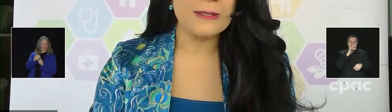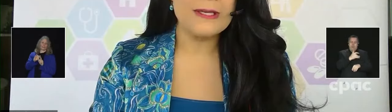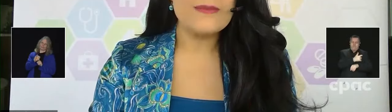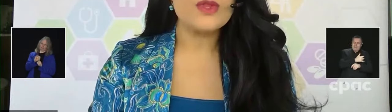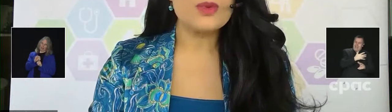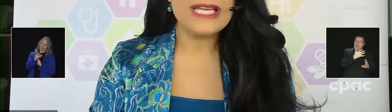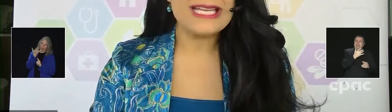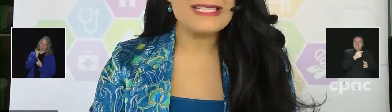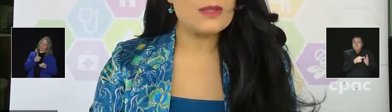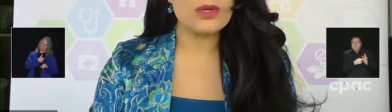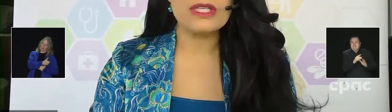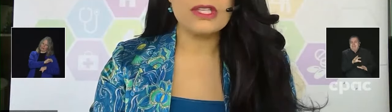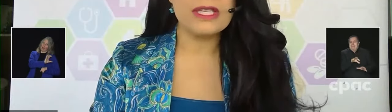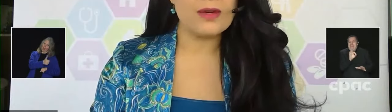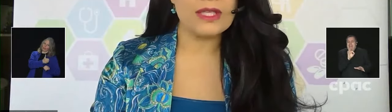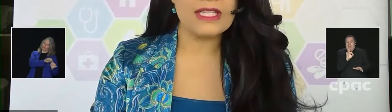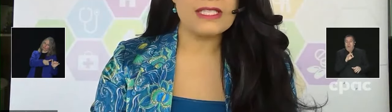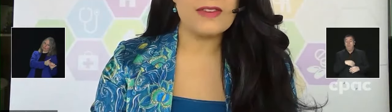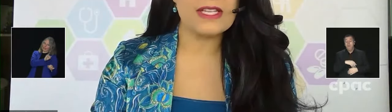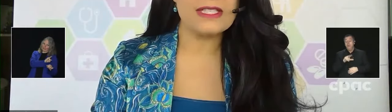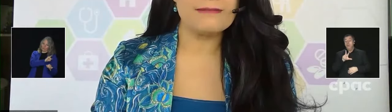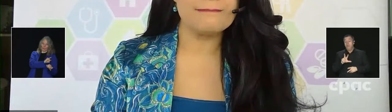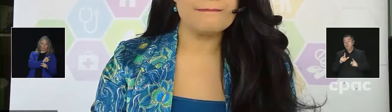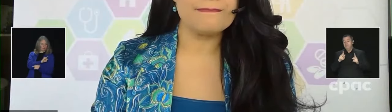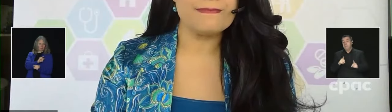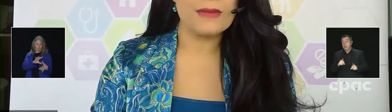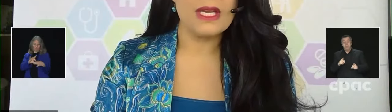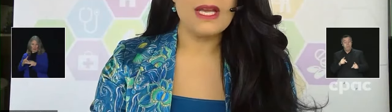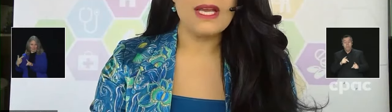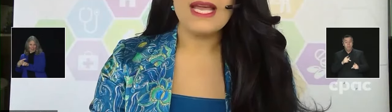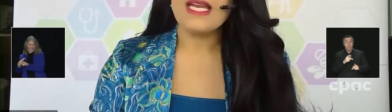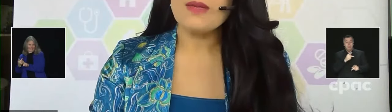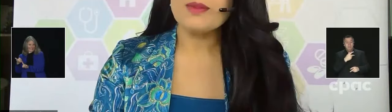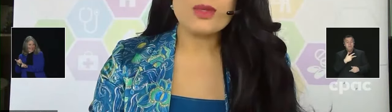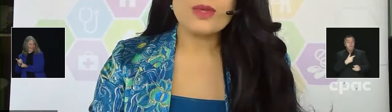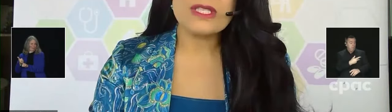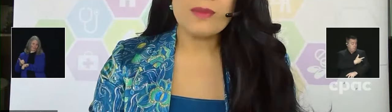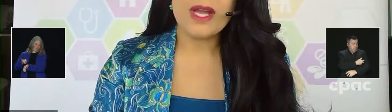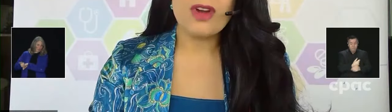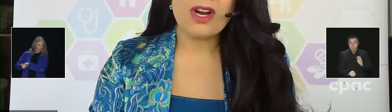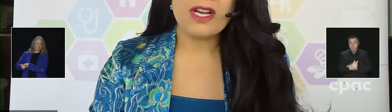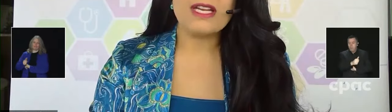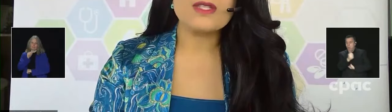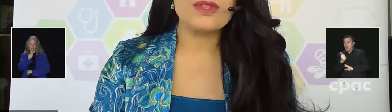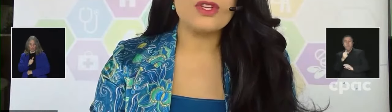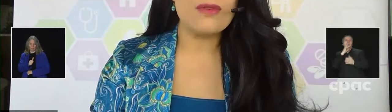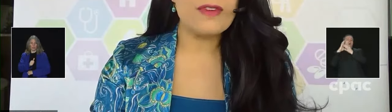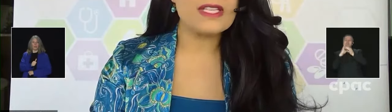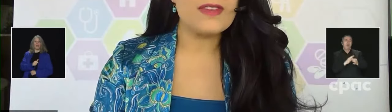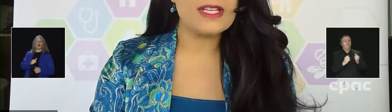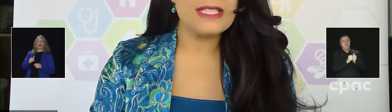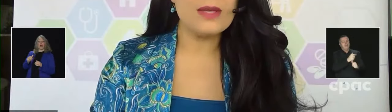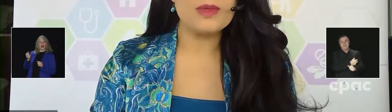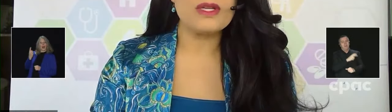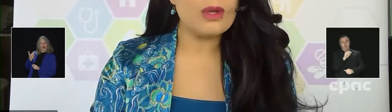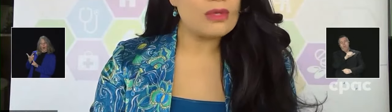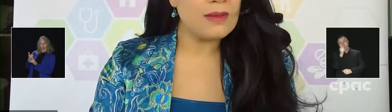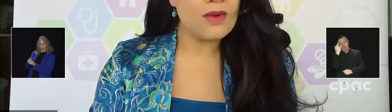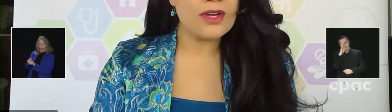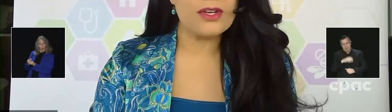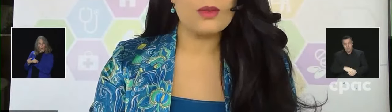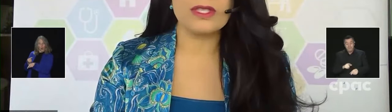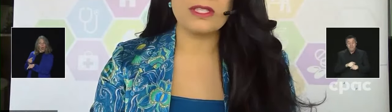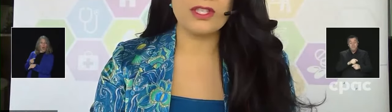cause. 3 cases were clearly unrelated to the vaccine. Any potential risk of myocarditis with the Novavax vaccine will be